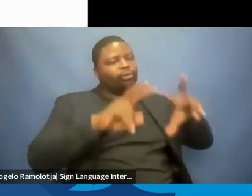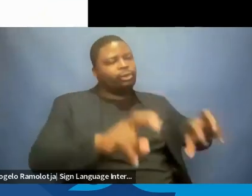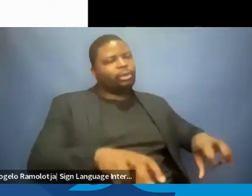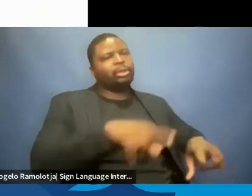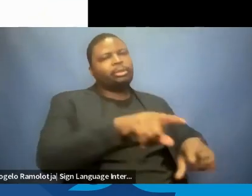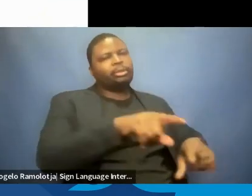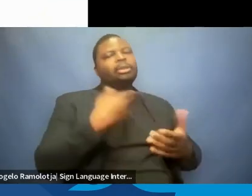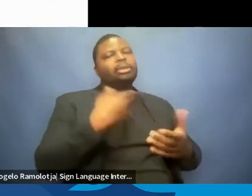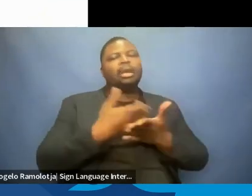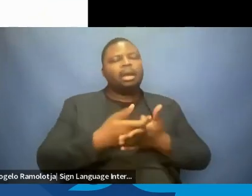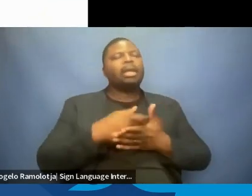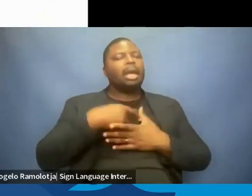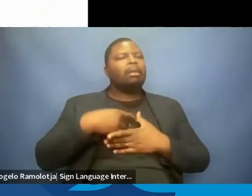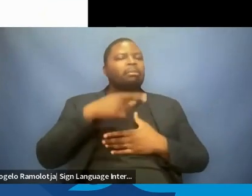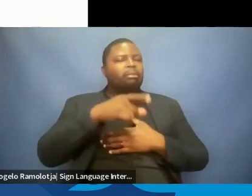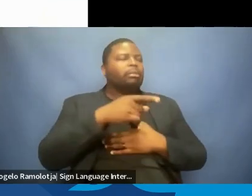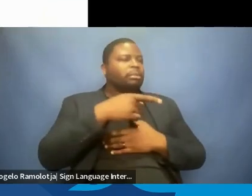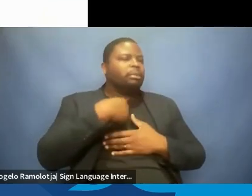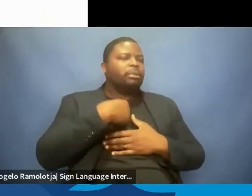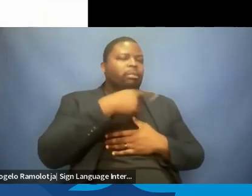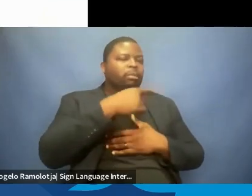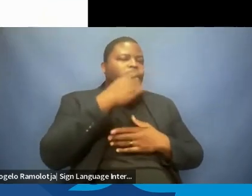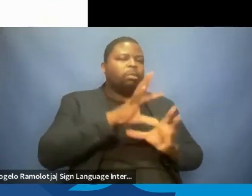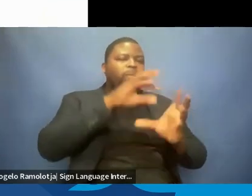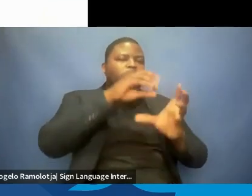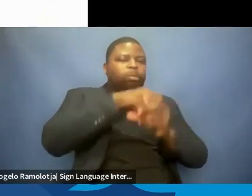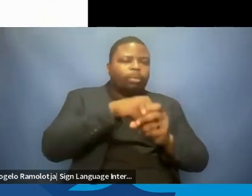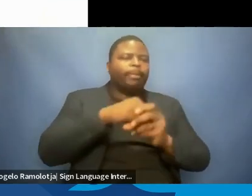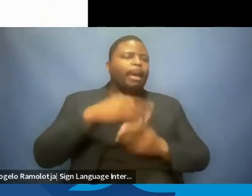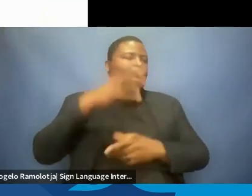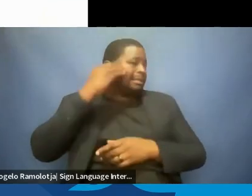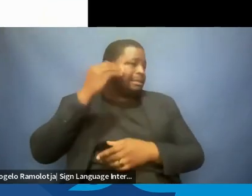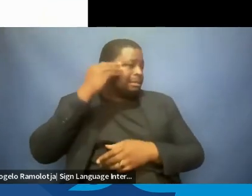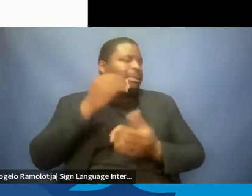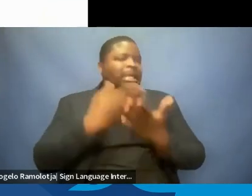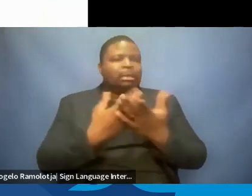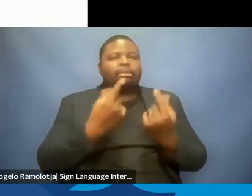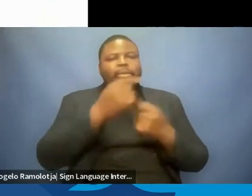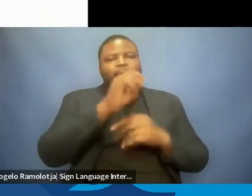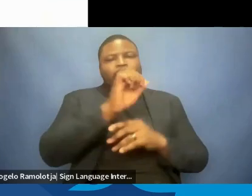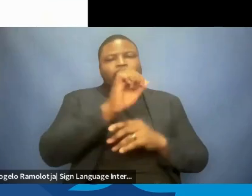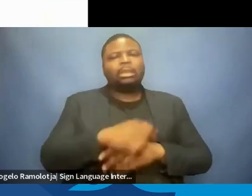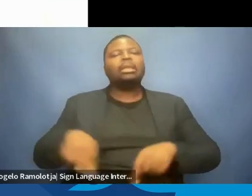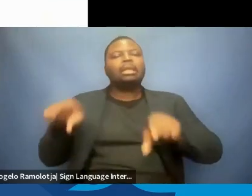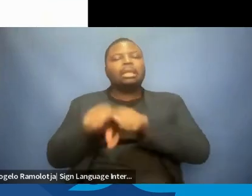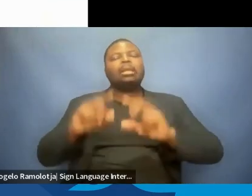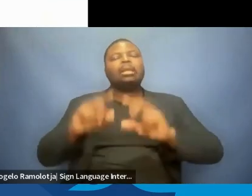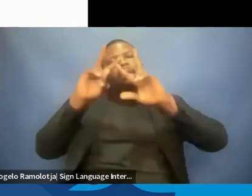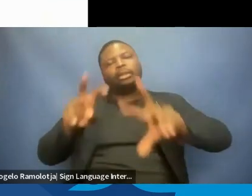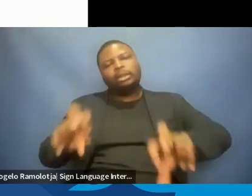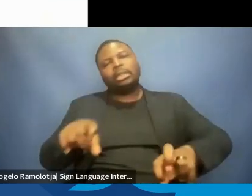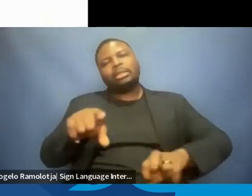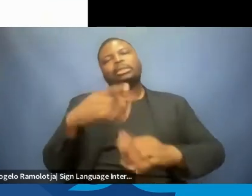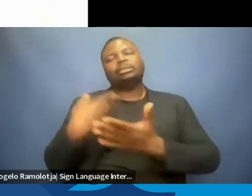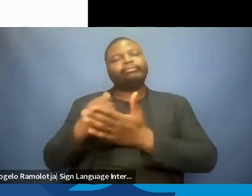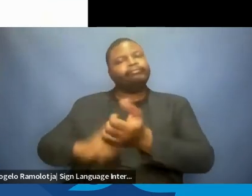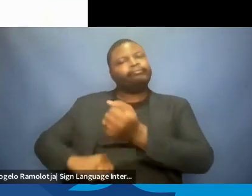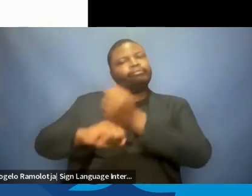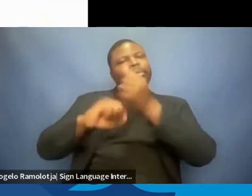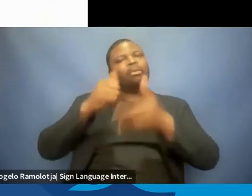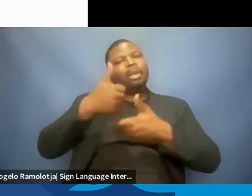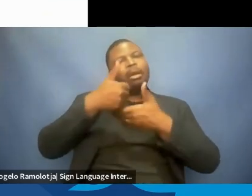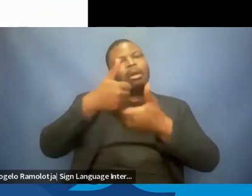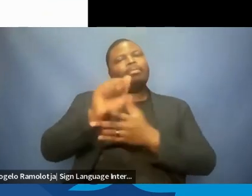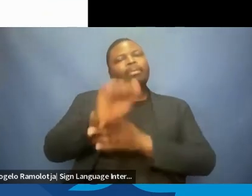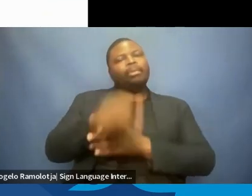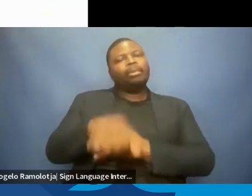with universities is extremely important because it offers researchers, students, and the different faculty first-hand exposure to